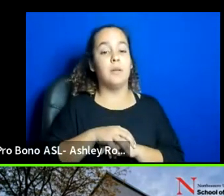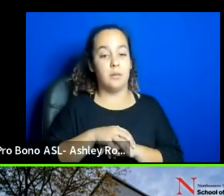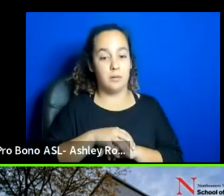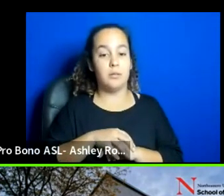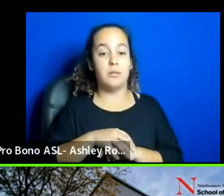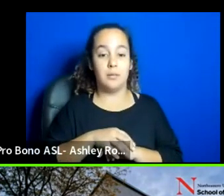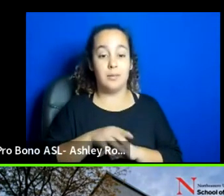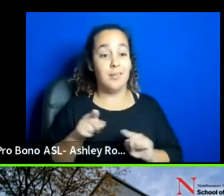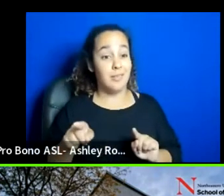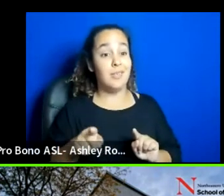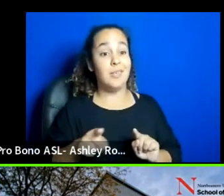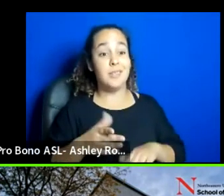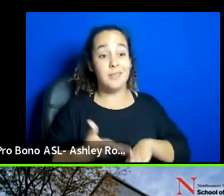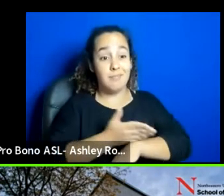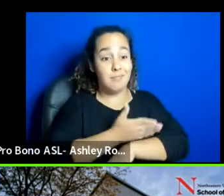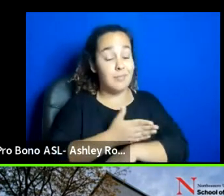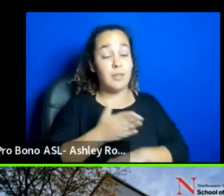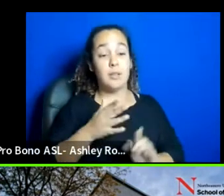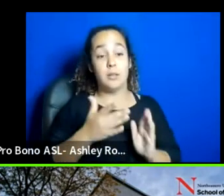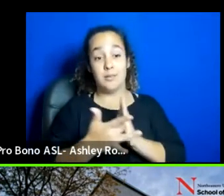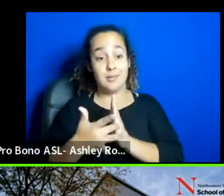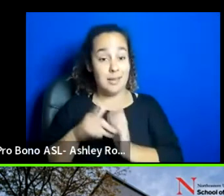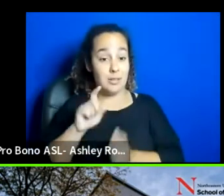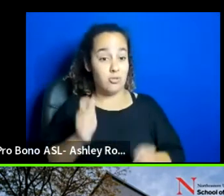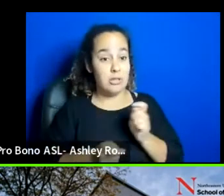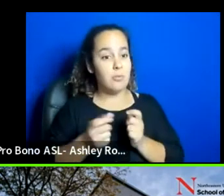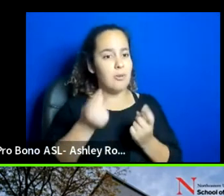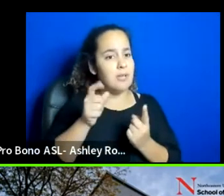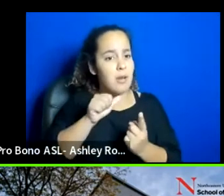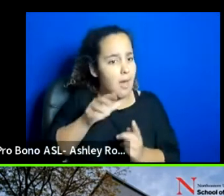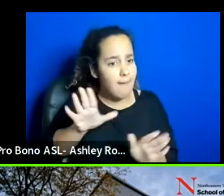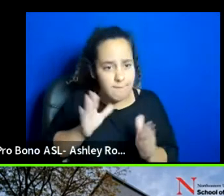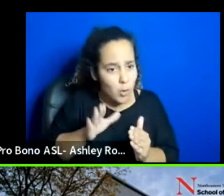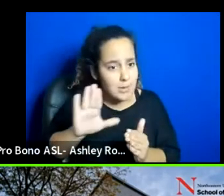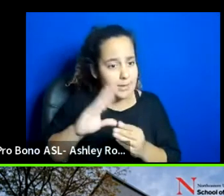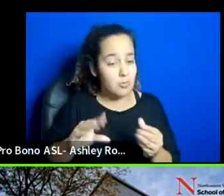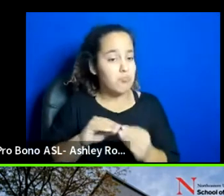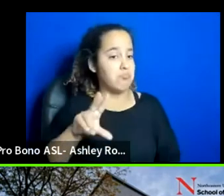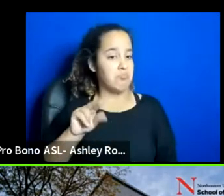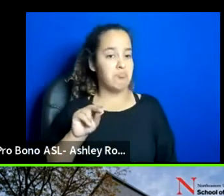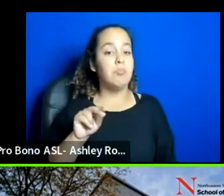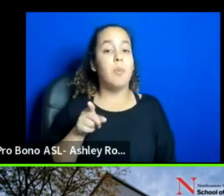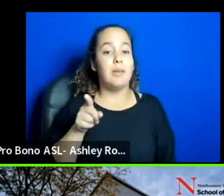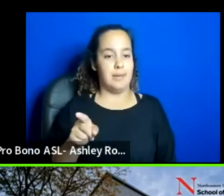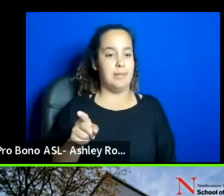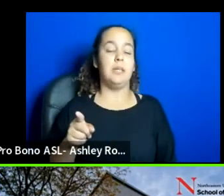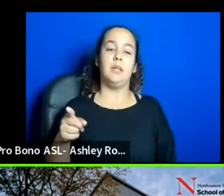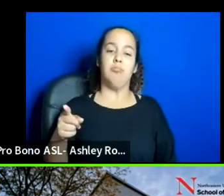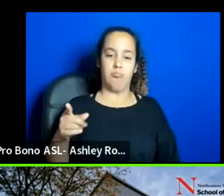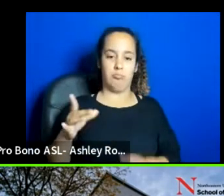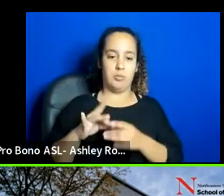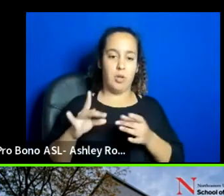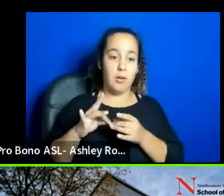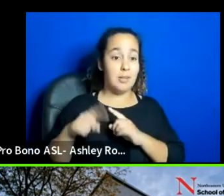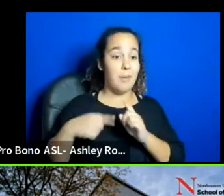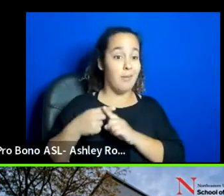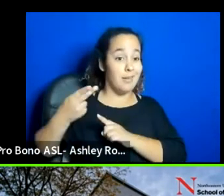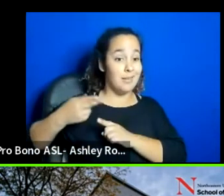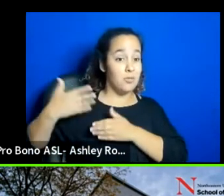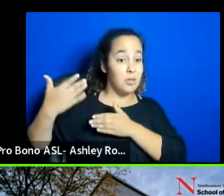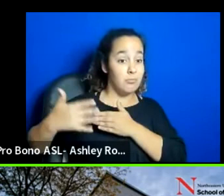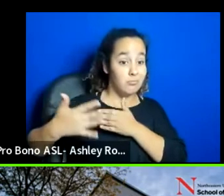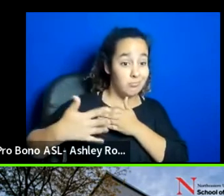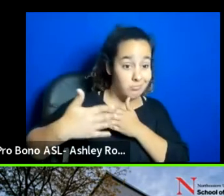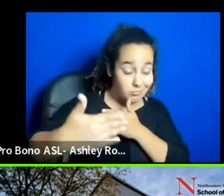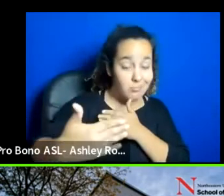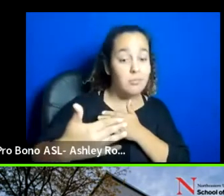technological changes were not the crucial flux points of Brent's story. Again, he periodizes by business form and intermediaries, not by technology